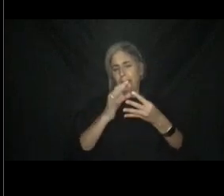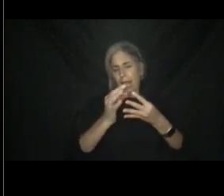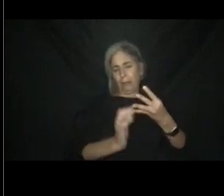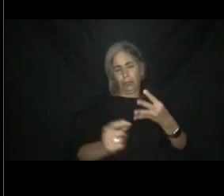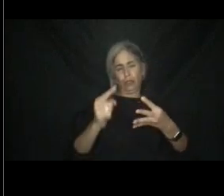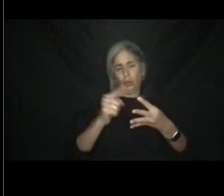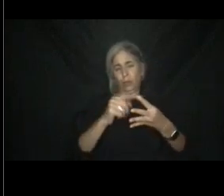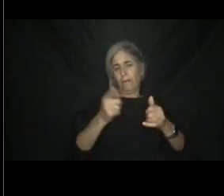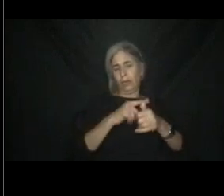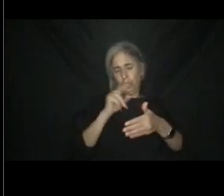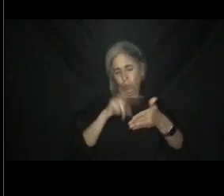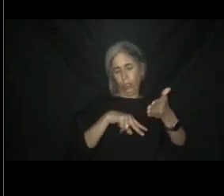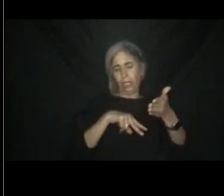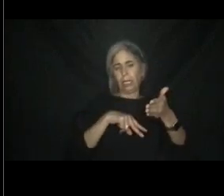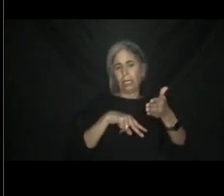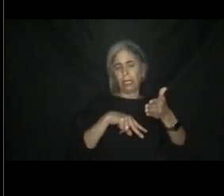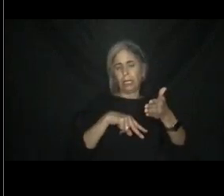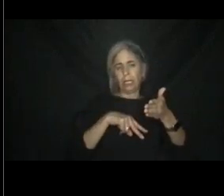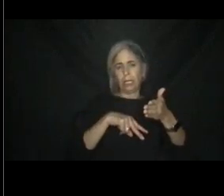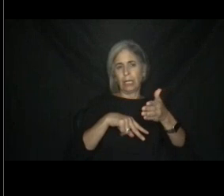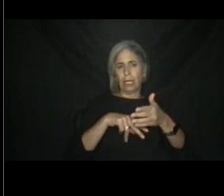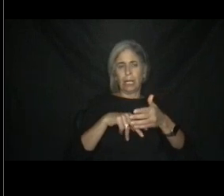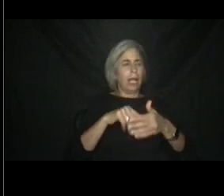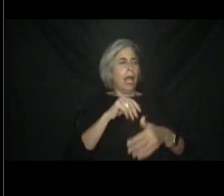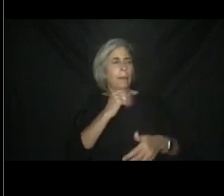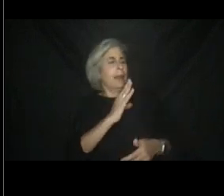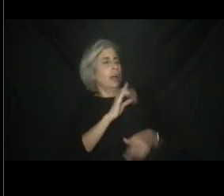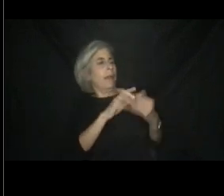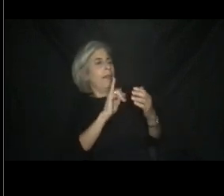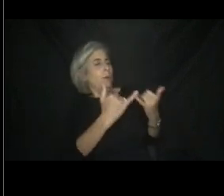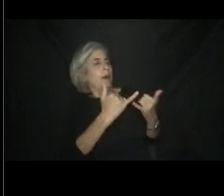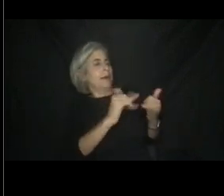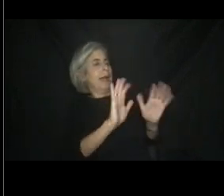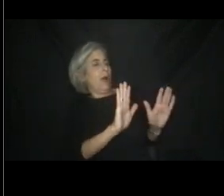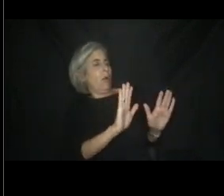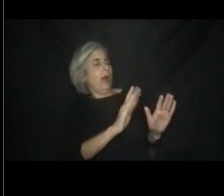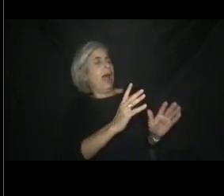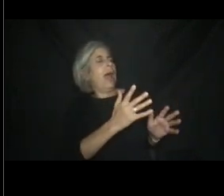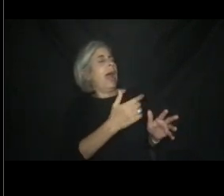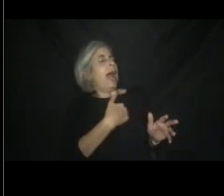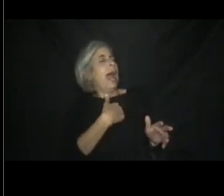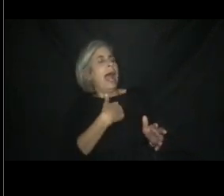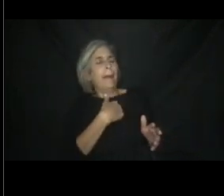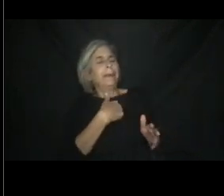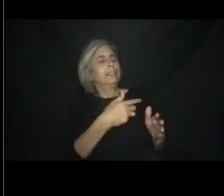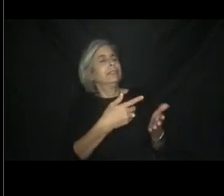first reading. Yeah, I'm not talking about that right now. What I'm talking about is